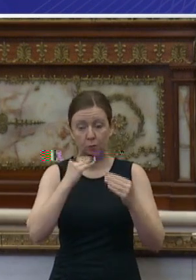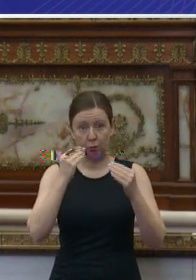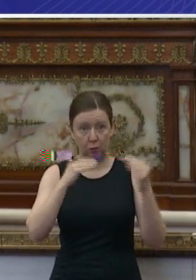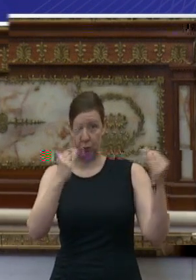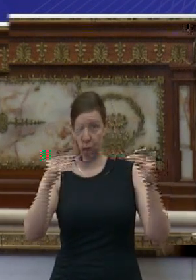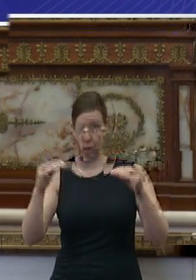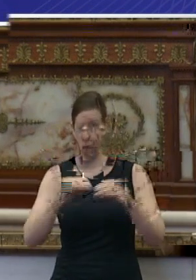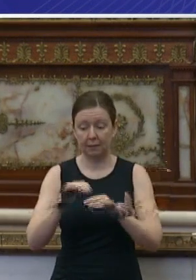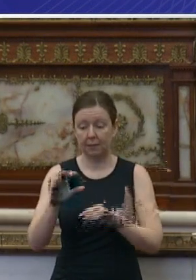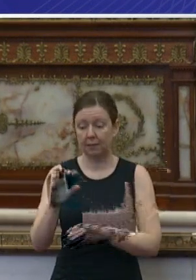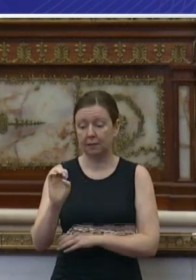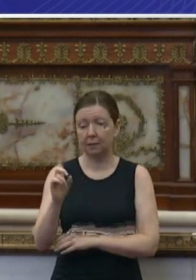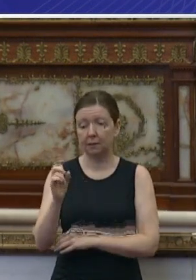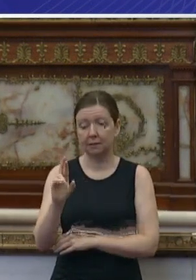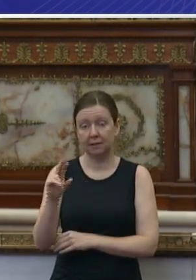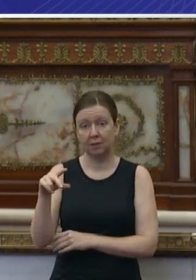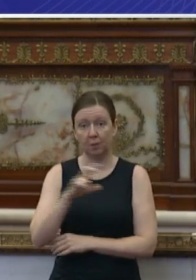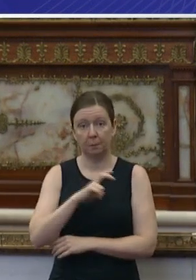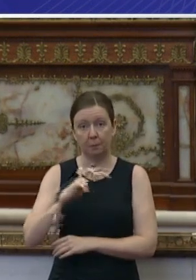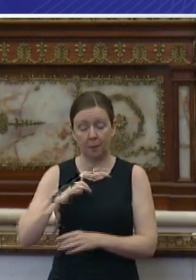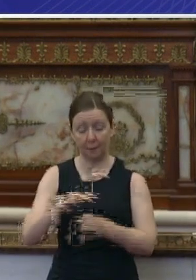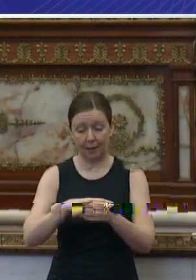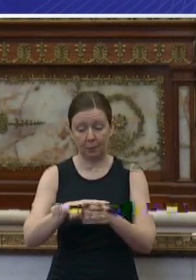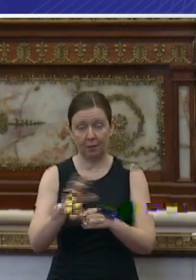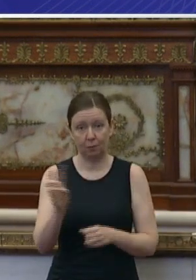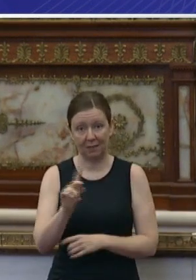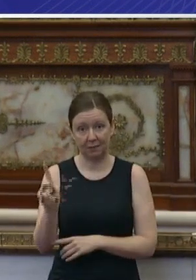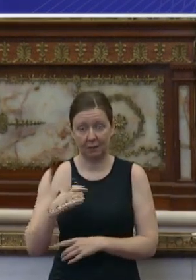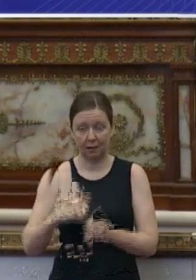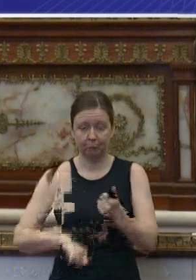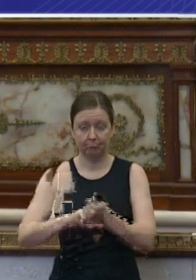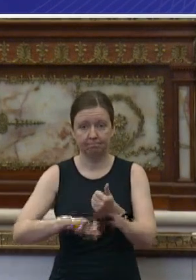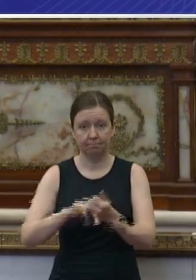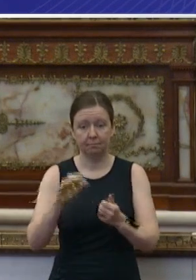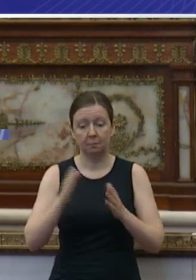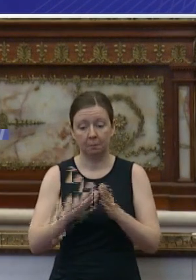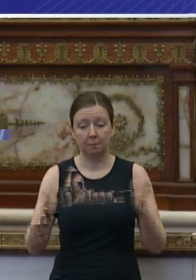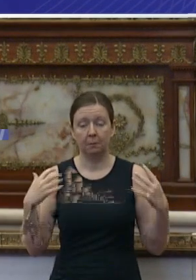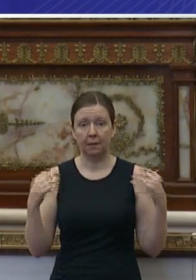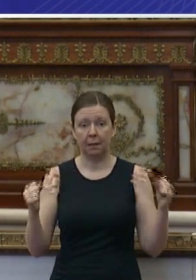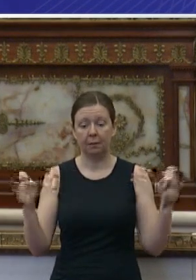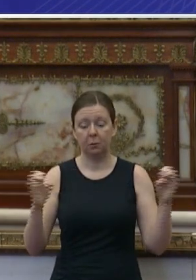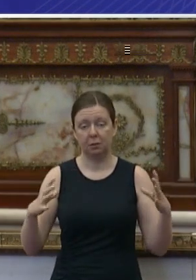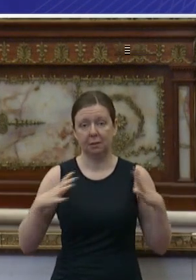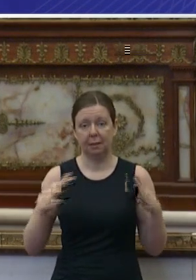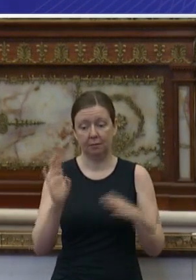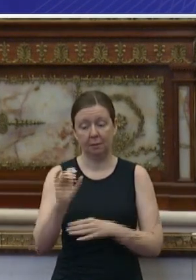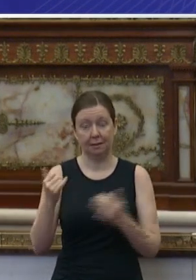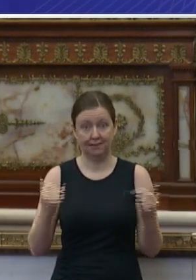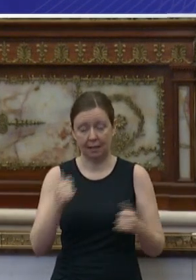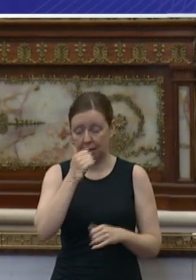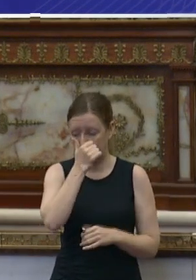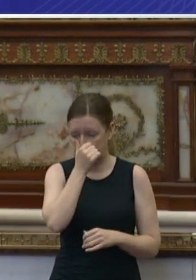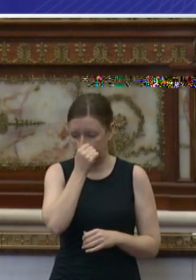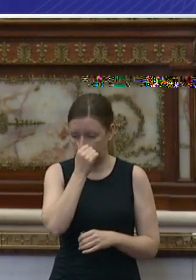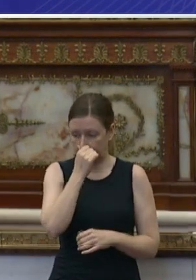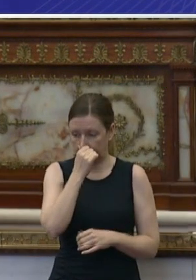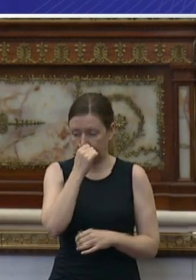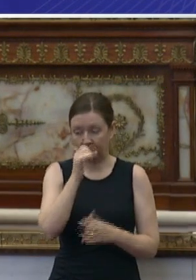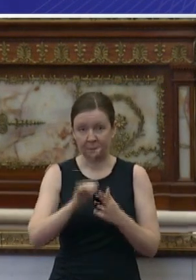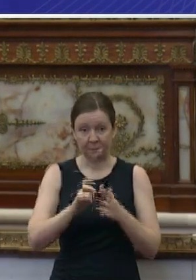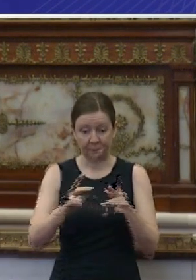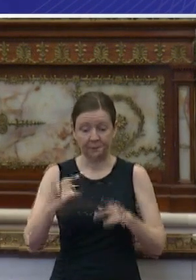Cedar Park neighborhood of Philadelphia. I am testifying in support of the Public Health Emergency Leave Bill. At Mariposa, we